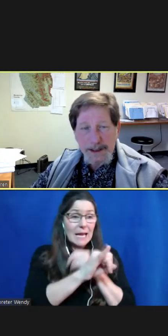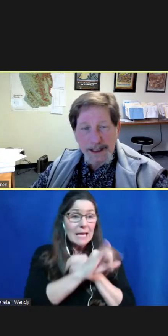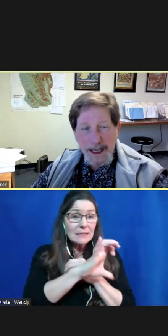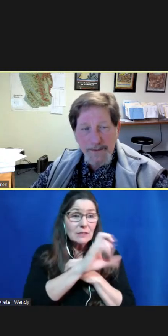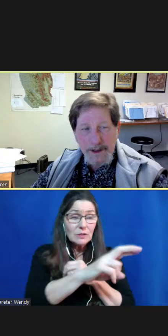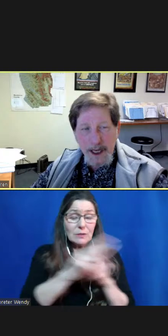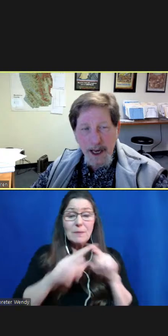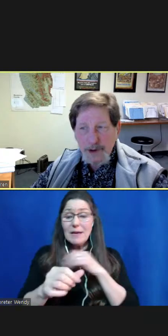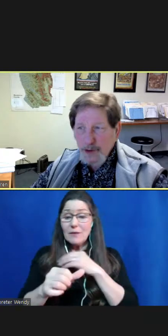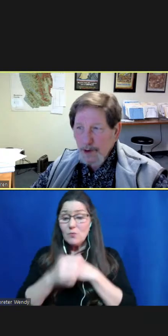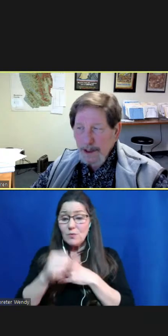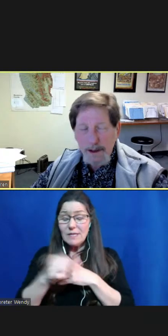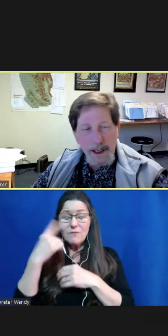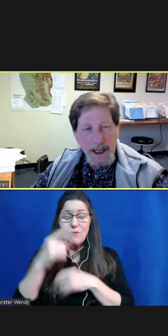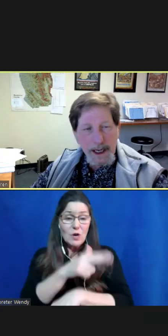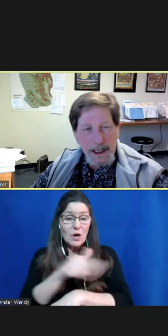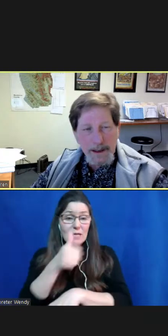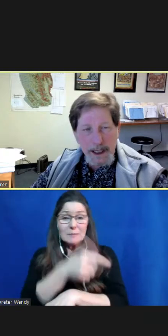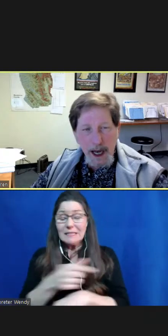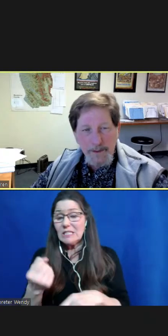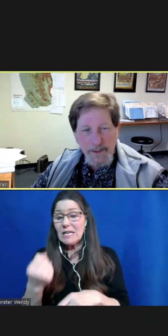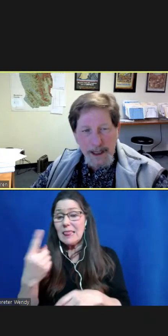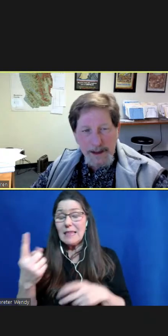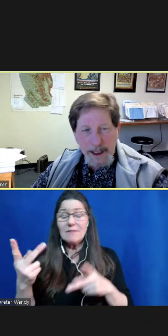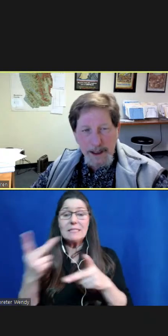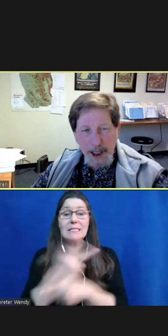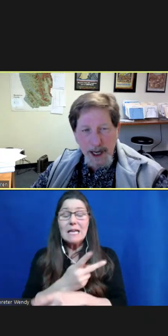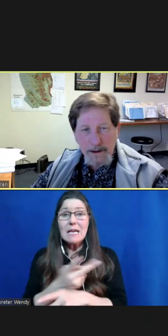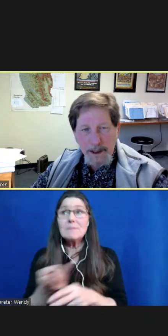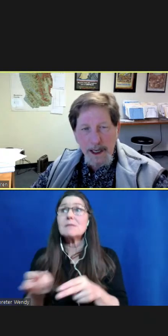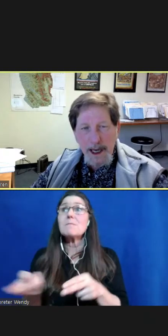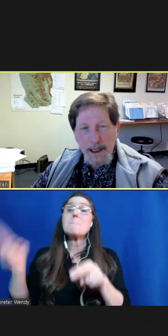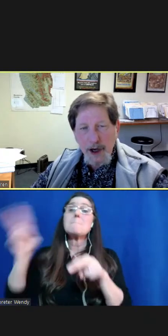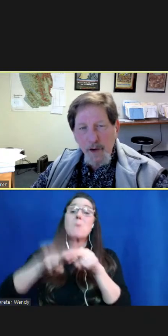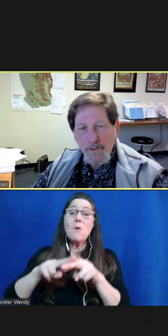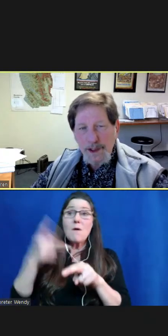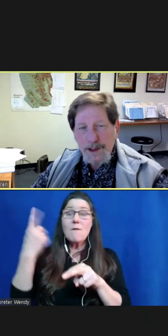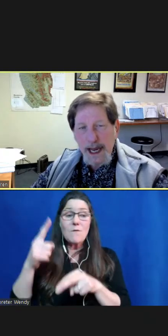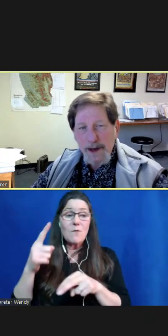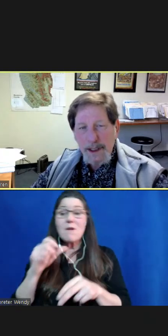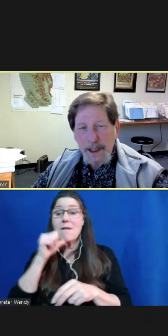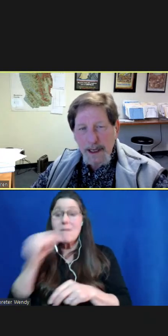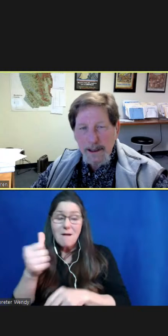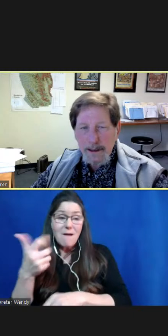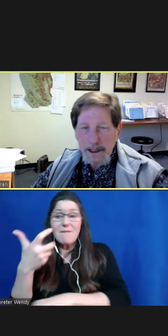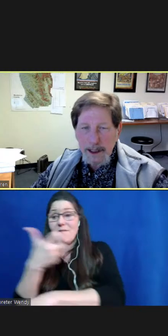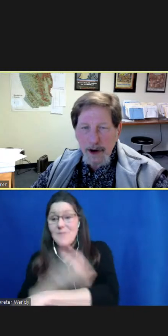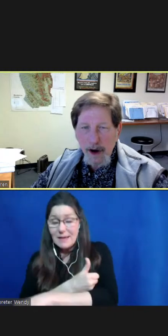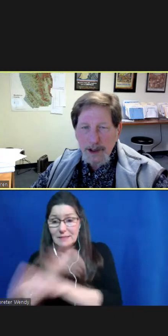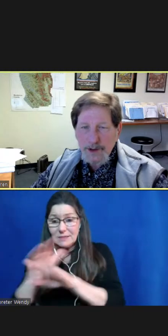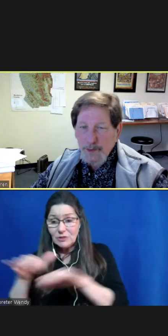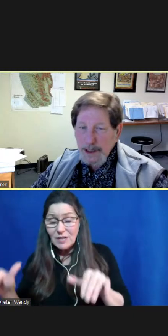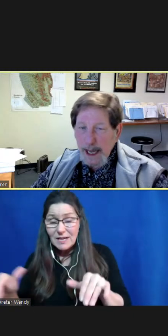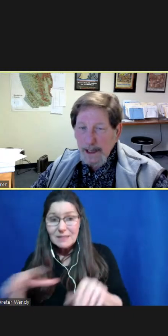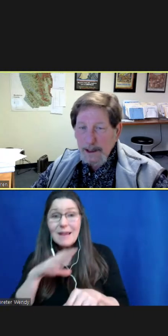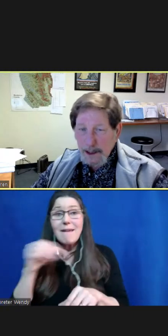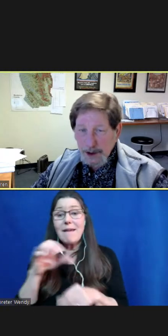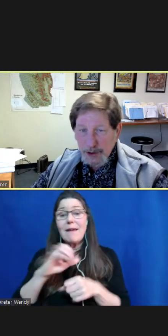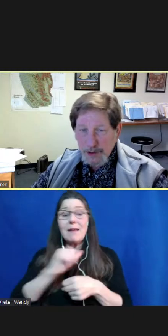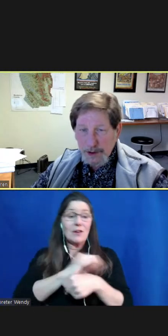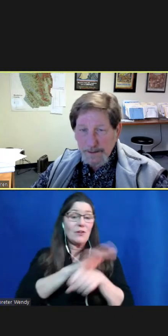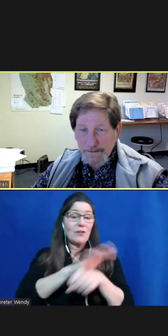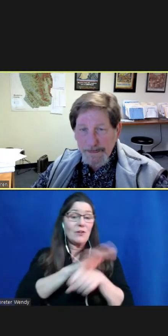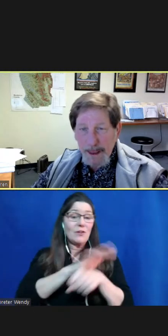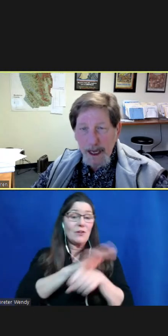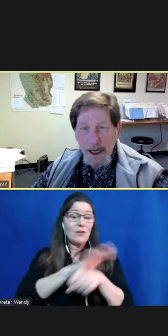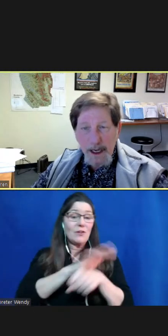hospitalization is 11 times greater in the unvaccinated child, and COVID is now the 9th leading cause of mortality in